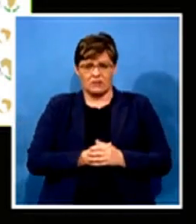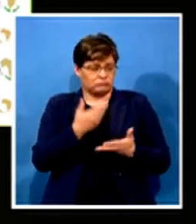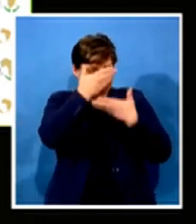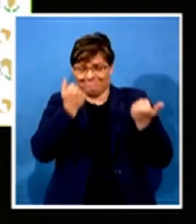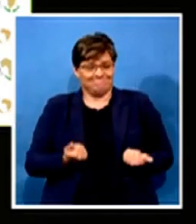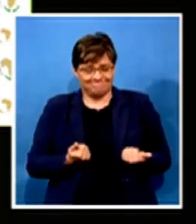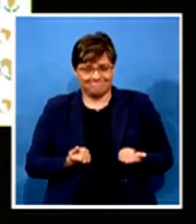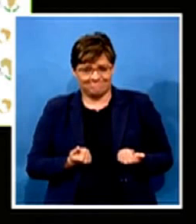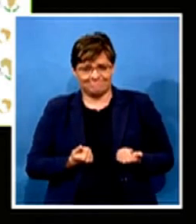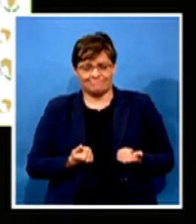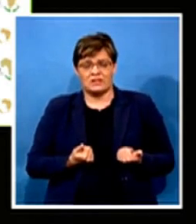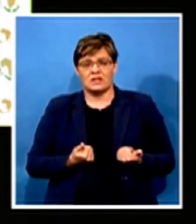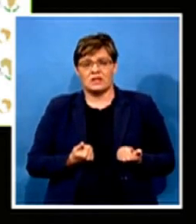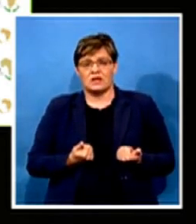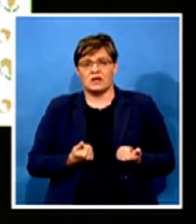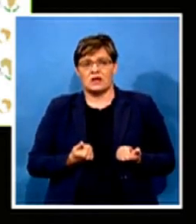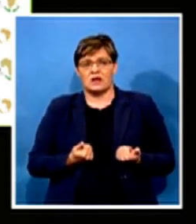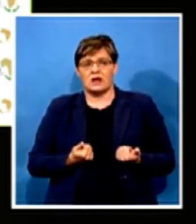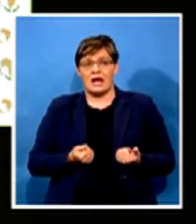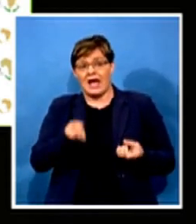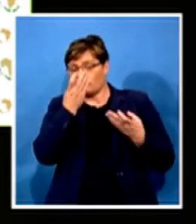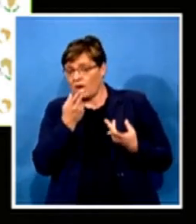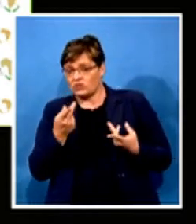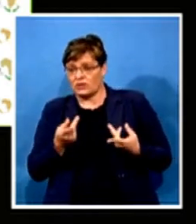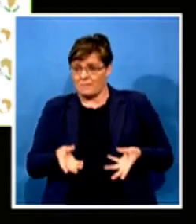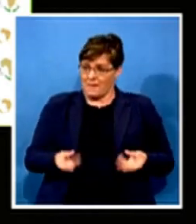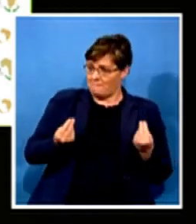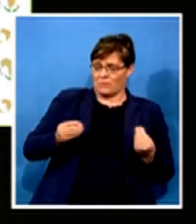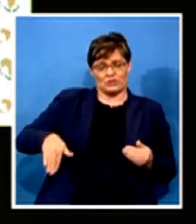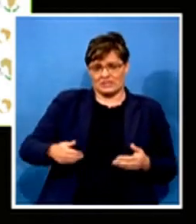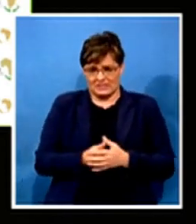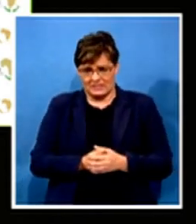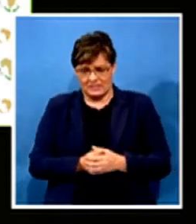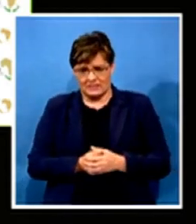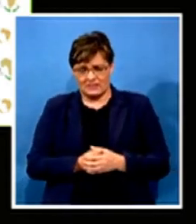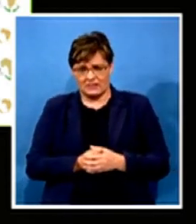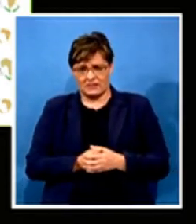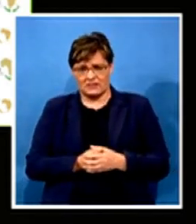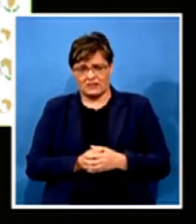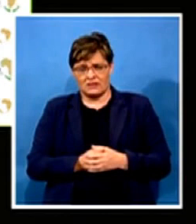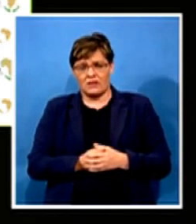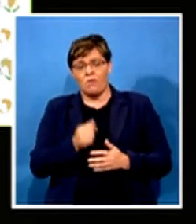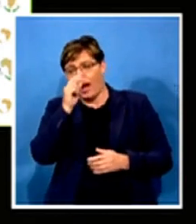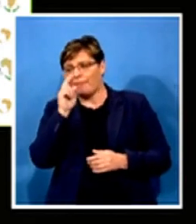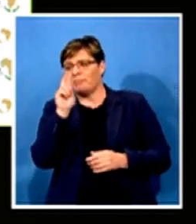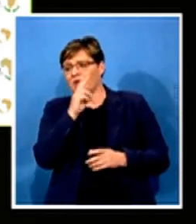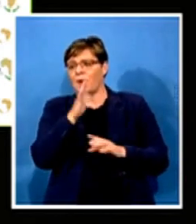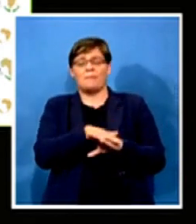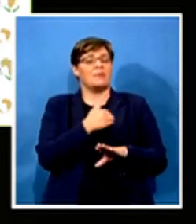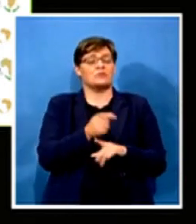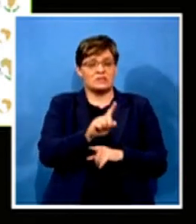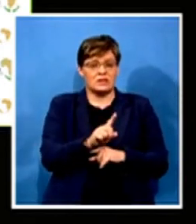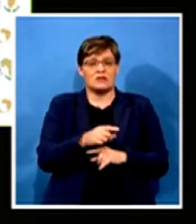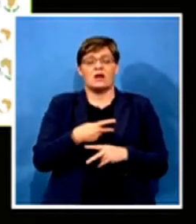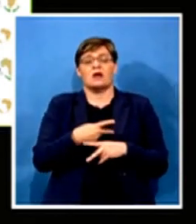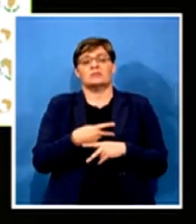think we've always said, and there's a perspective that we'll be publishing in Science in the coming